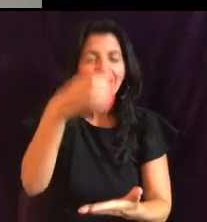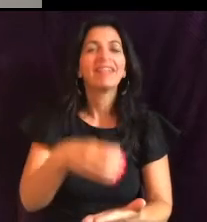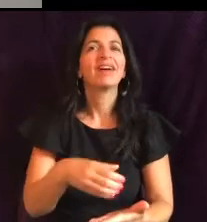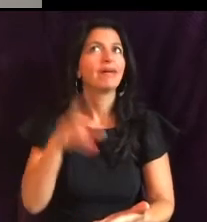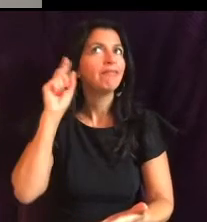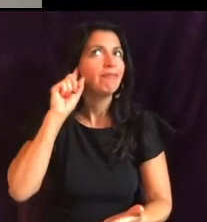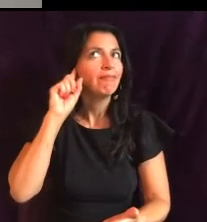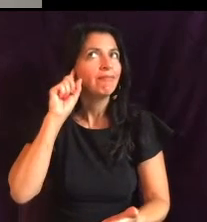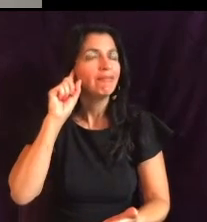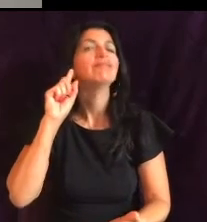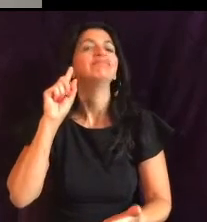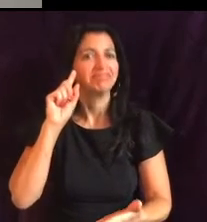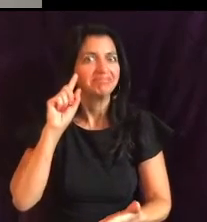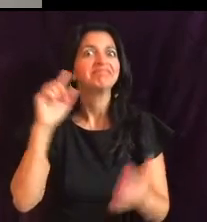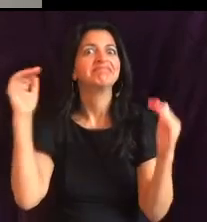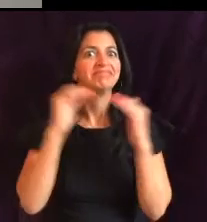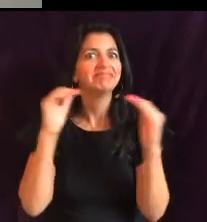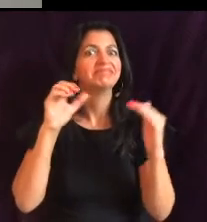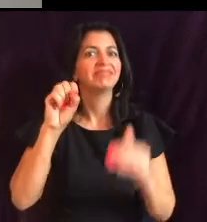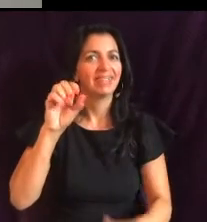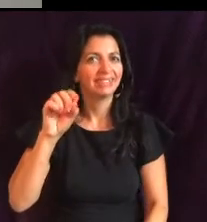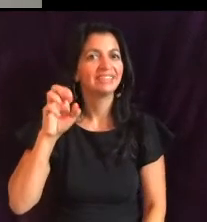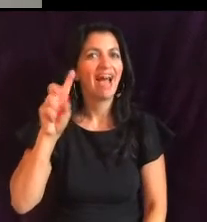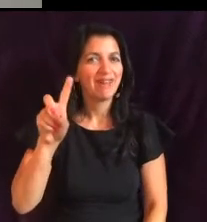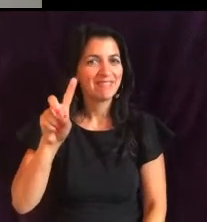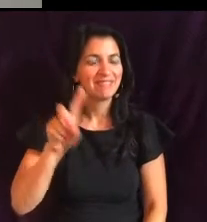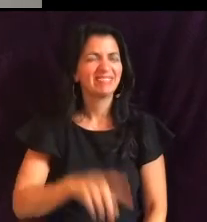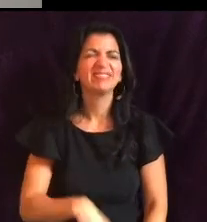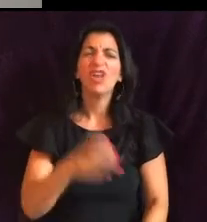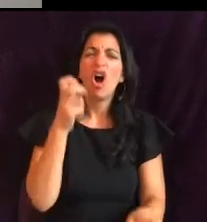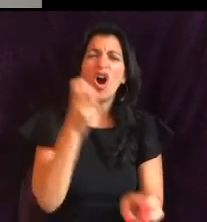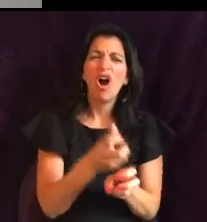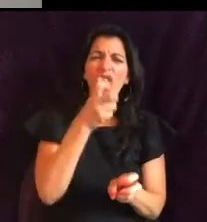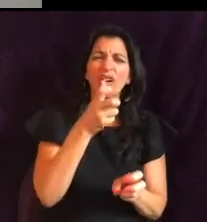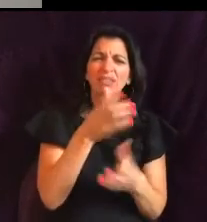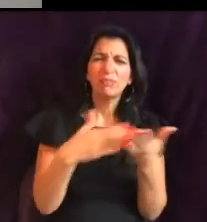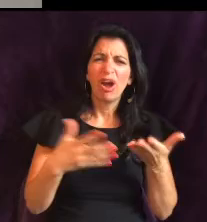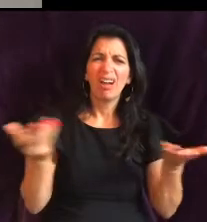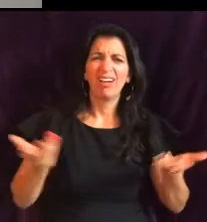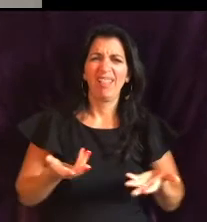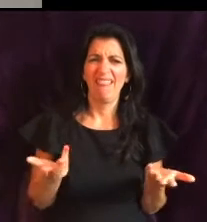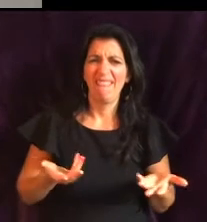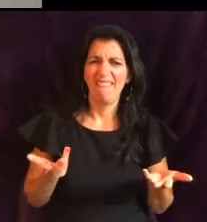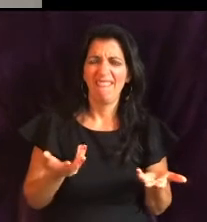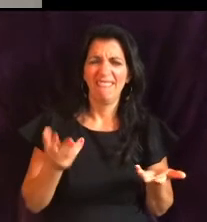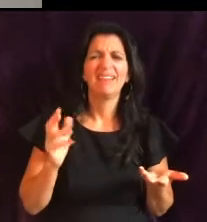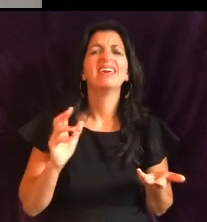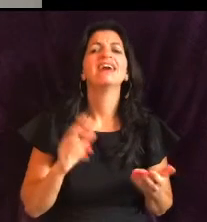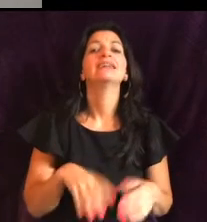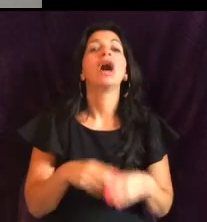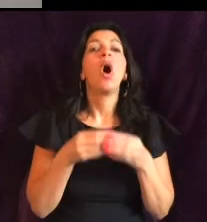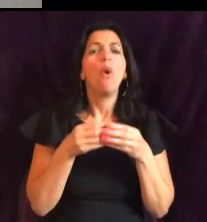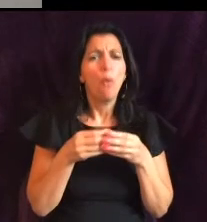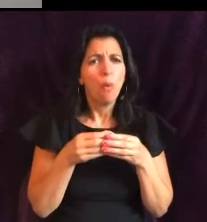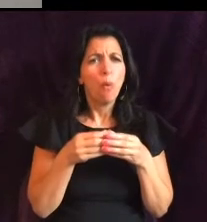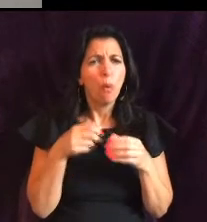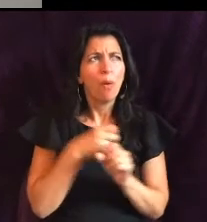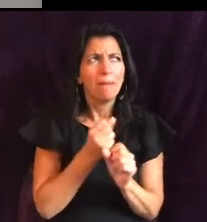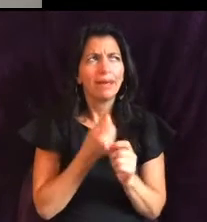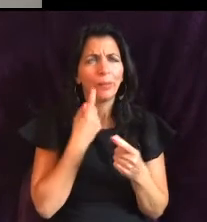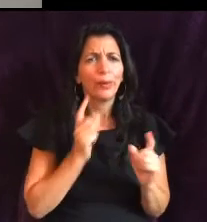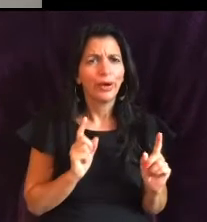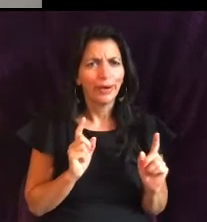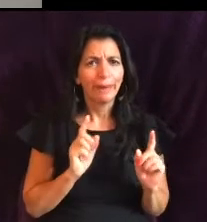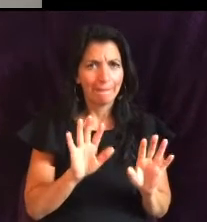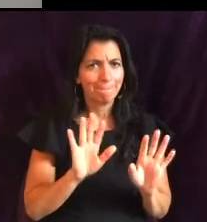to get sound. Now, the most difficult part is going to be actually getting the sound out of the water bottle. So let me demonstrate